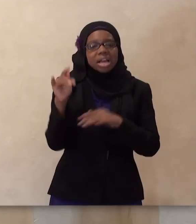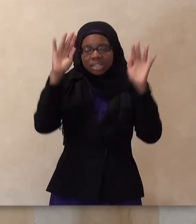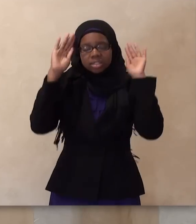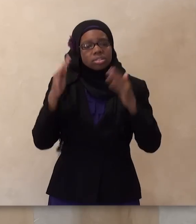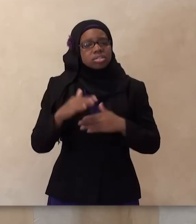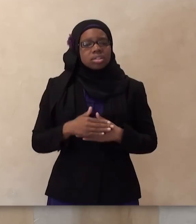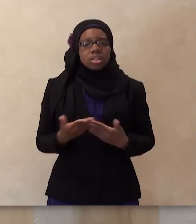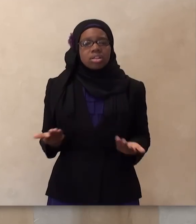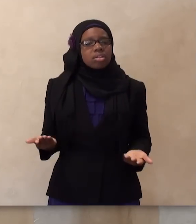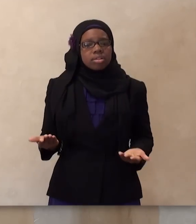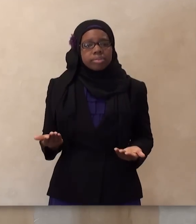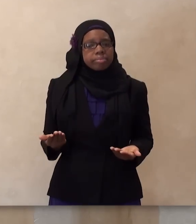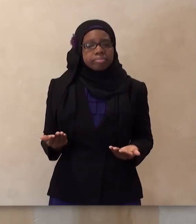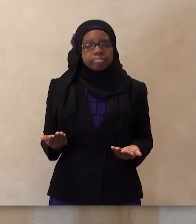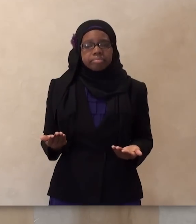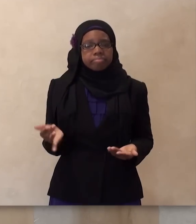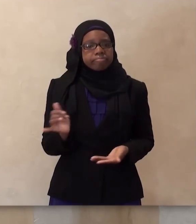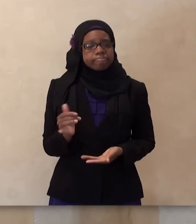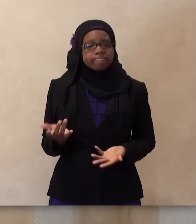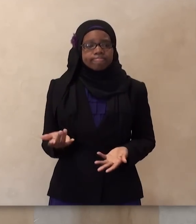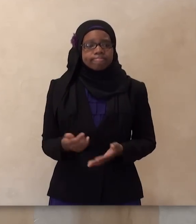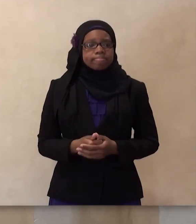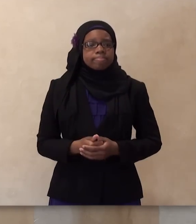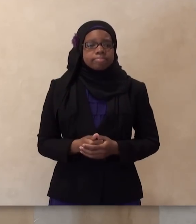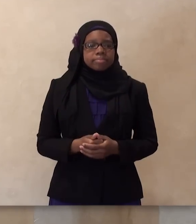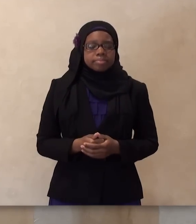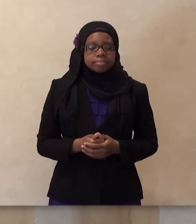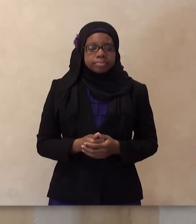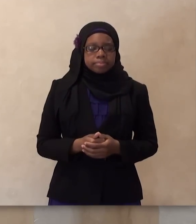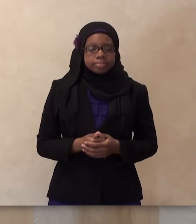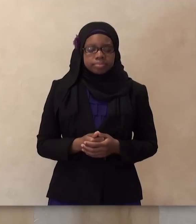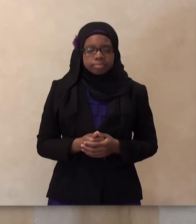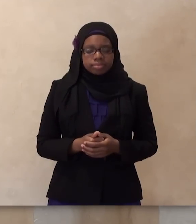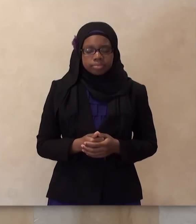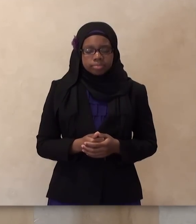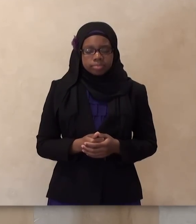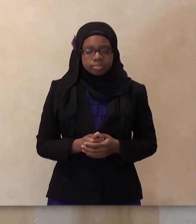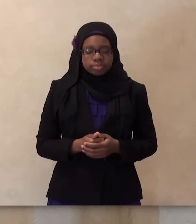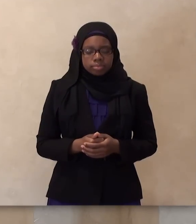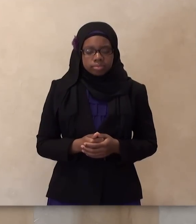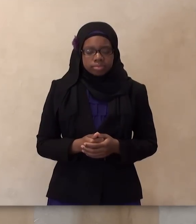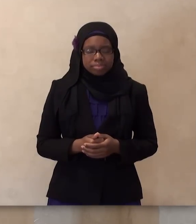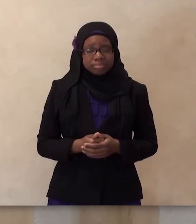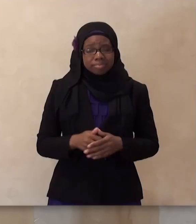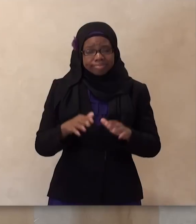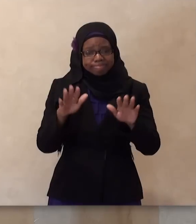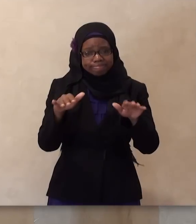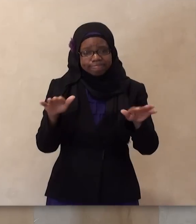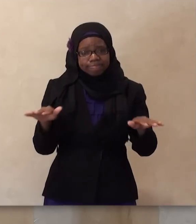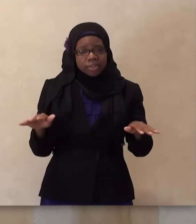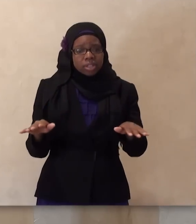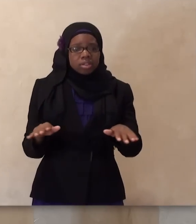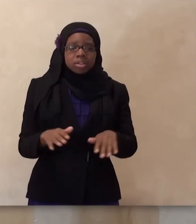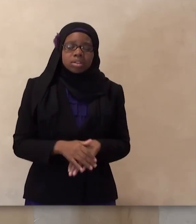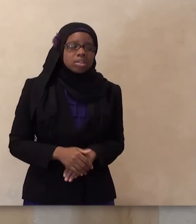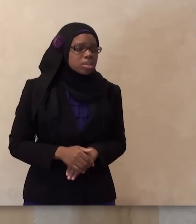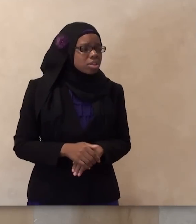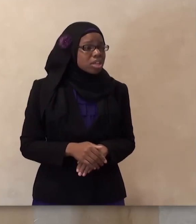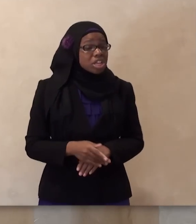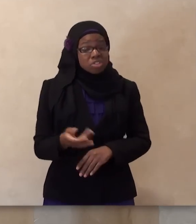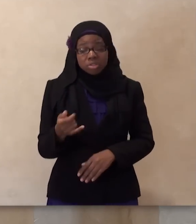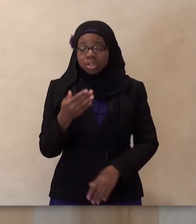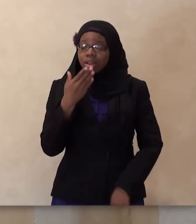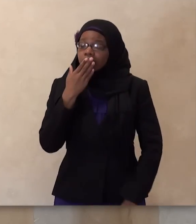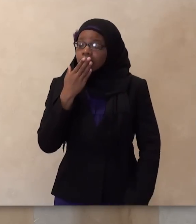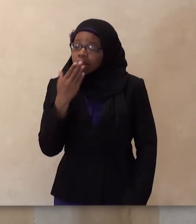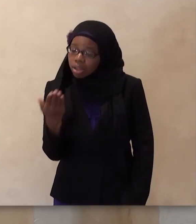khayrin lillahi shukr, wa afdal shukr alhamdulillah. My brothers and sisters, thanking someone